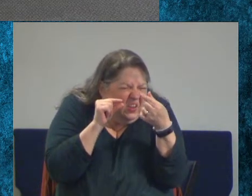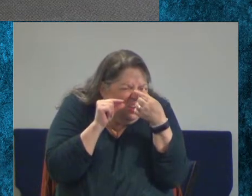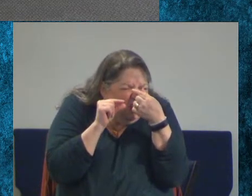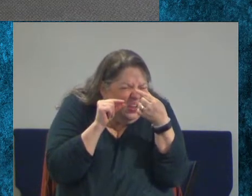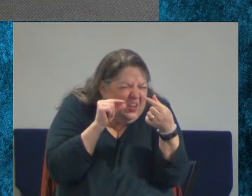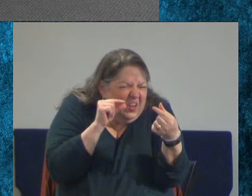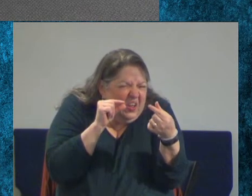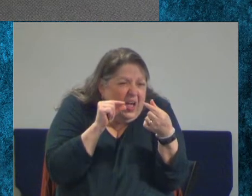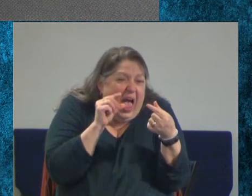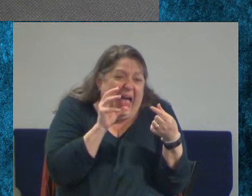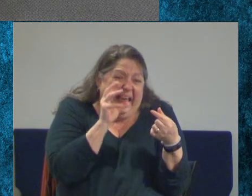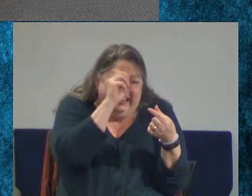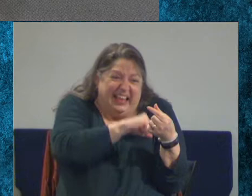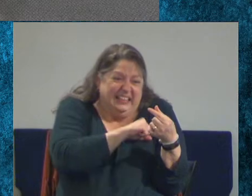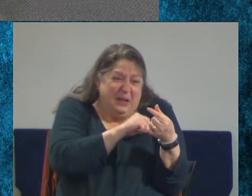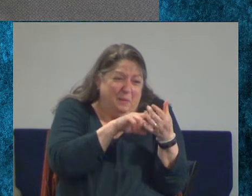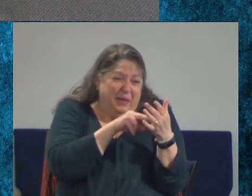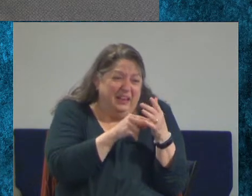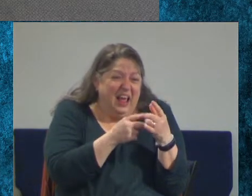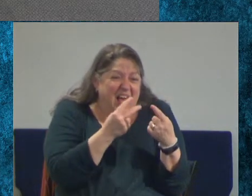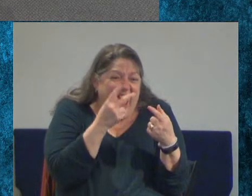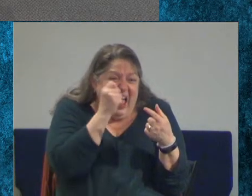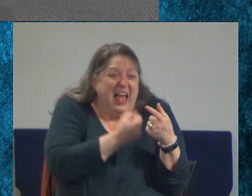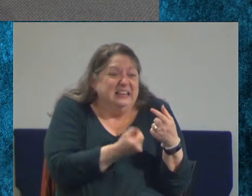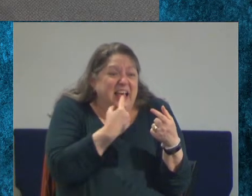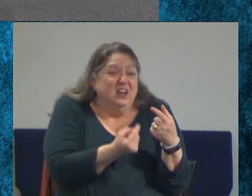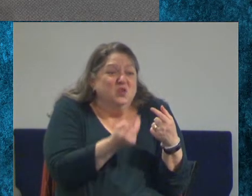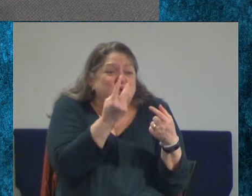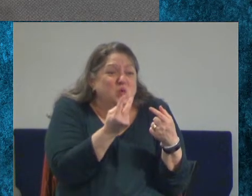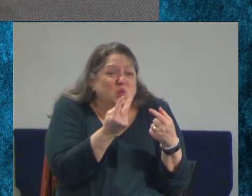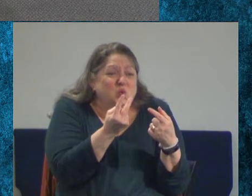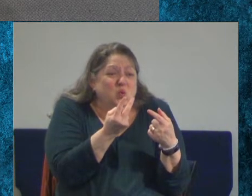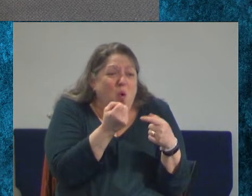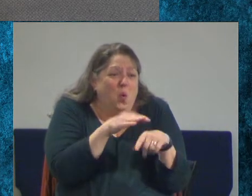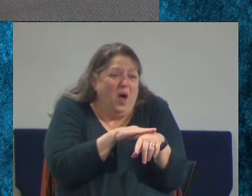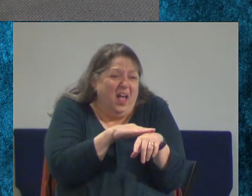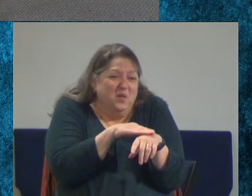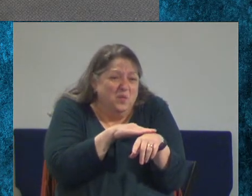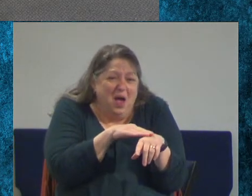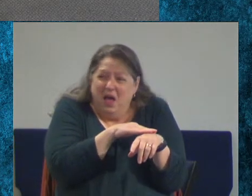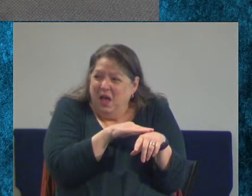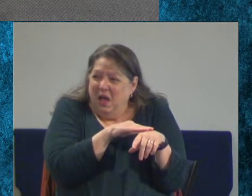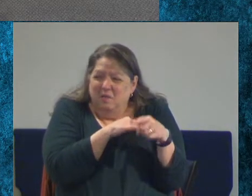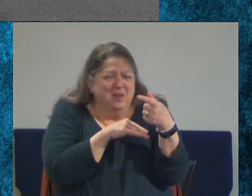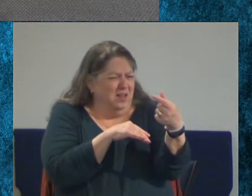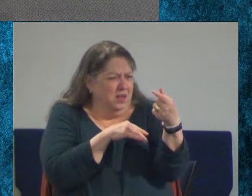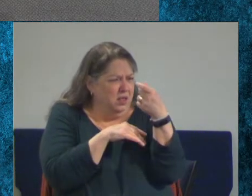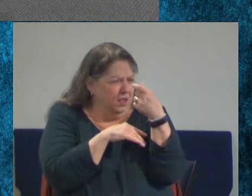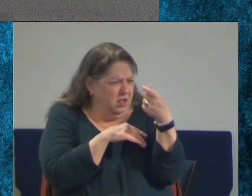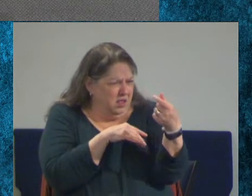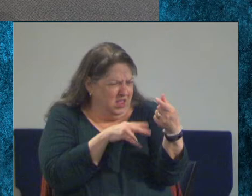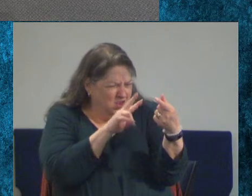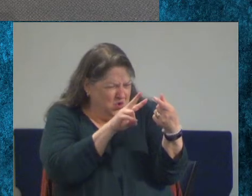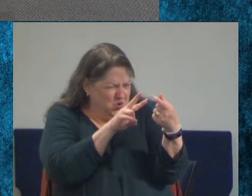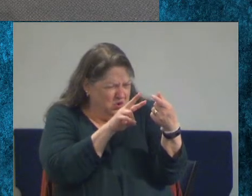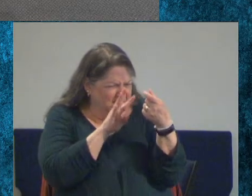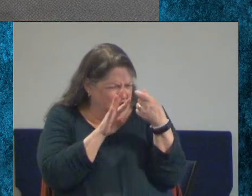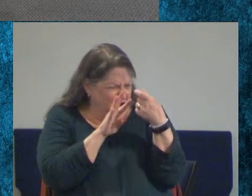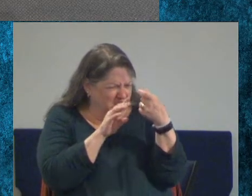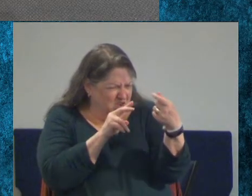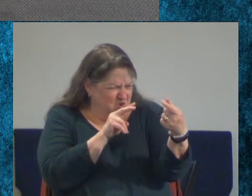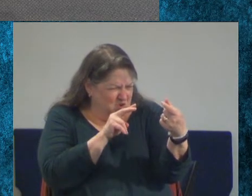take a guess. It says take two of these pills or rub it three times a day. Is that a four? No, that's a two. No, that's a